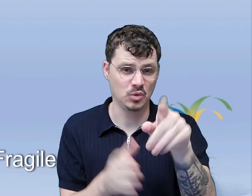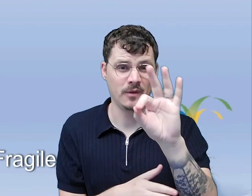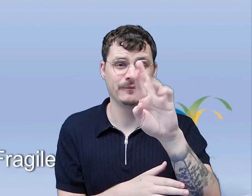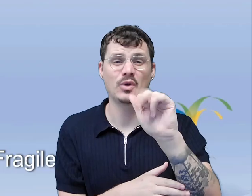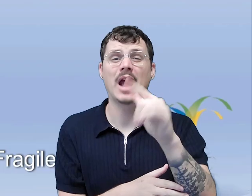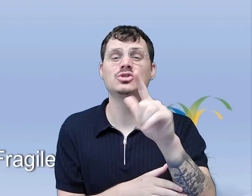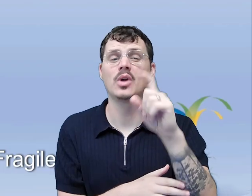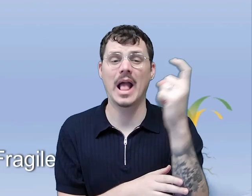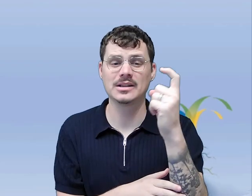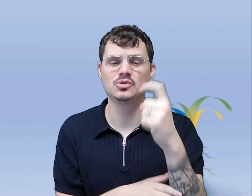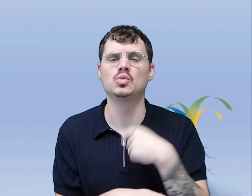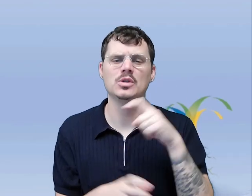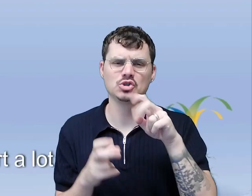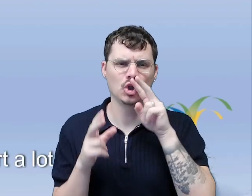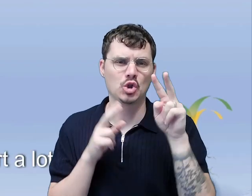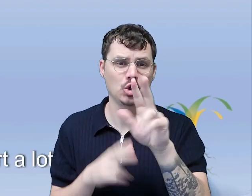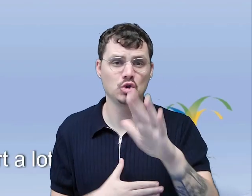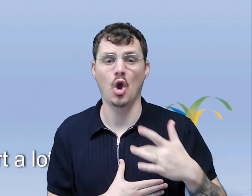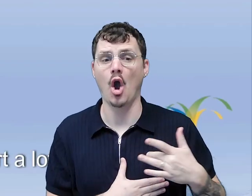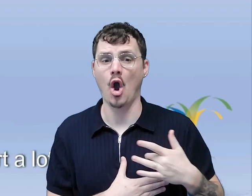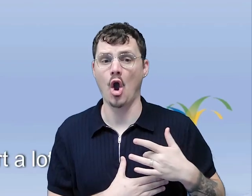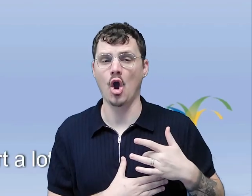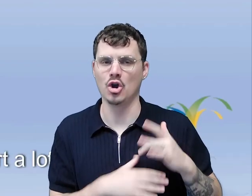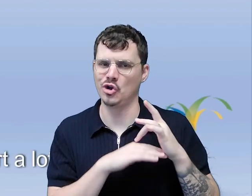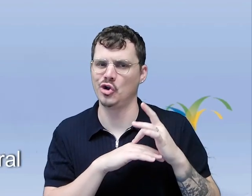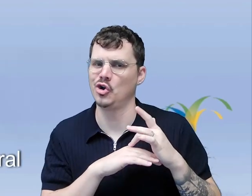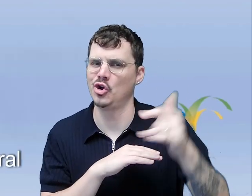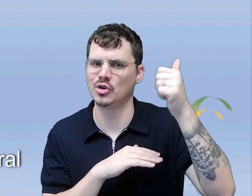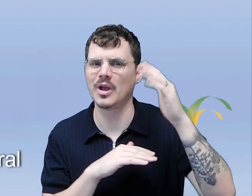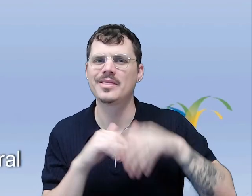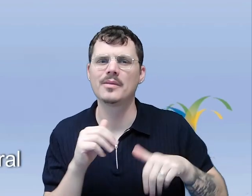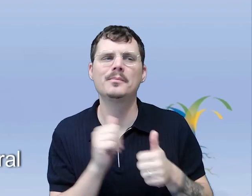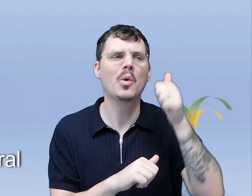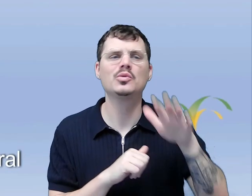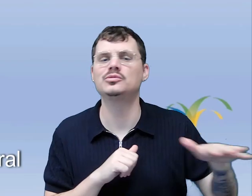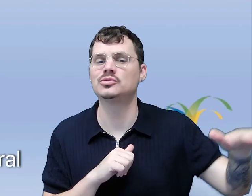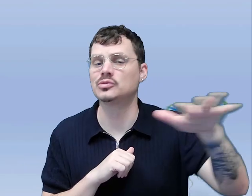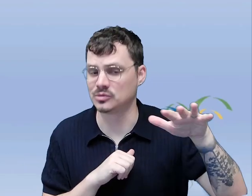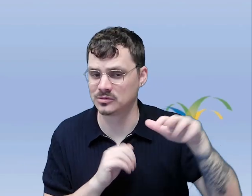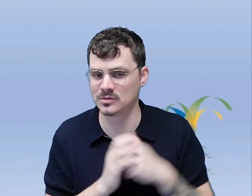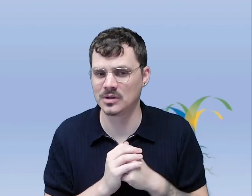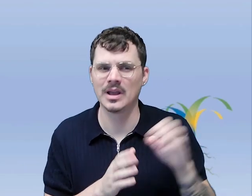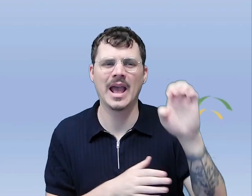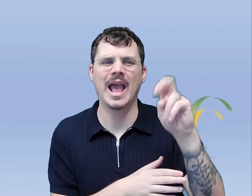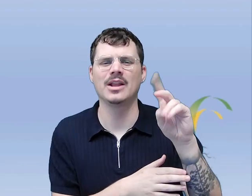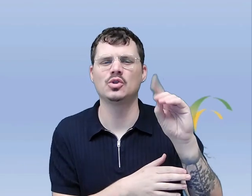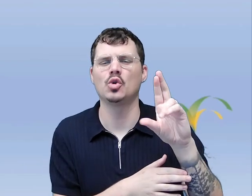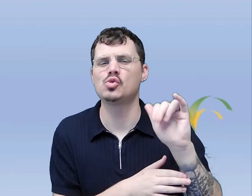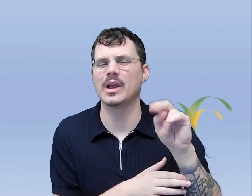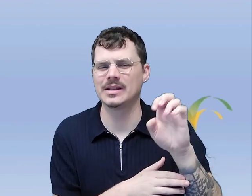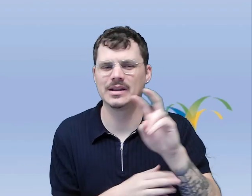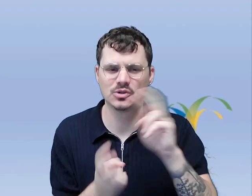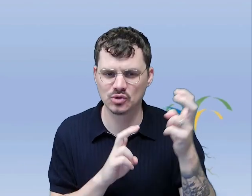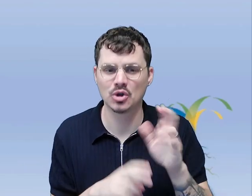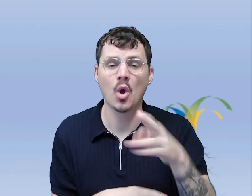know, for example, if you have Fragile X syndrome, we should be looking at your heart a lot earlier than we do in the general population.